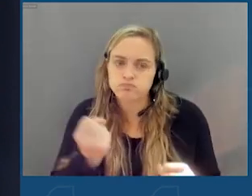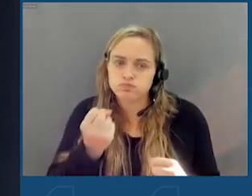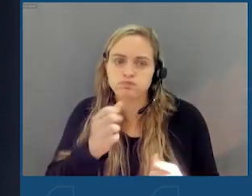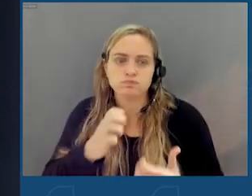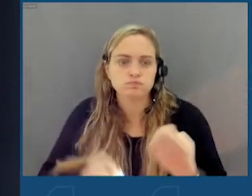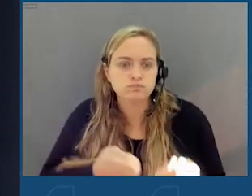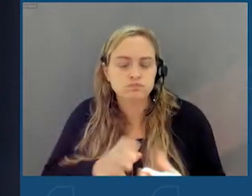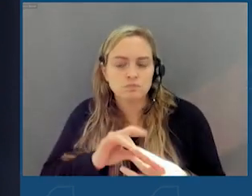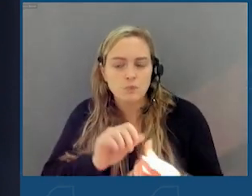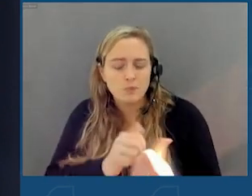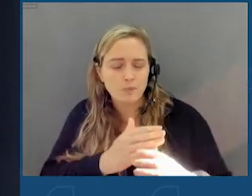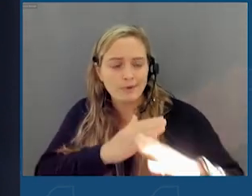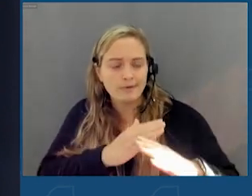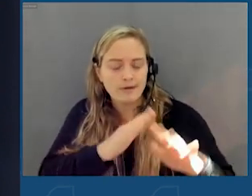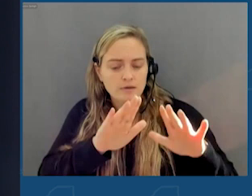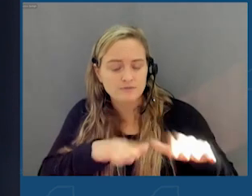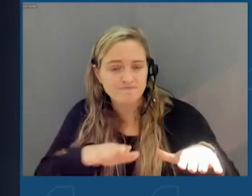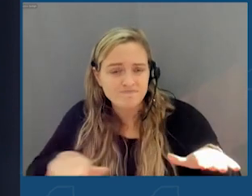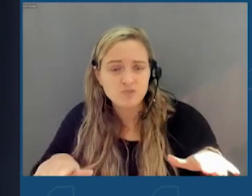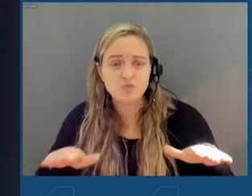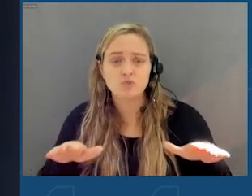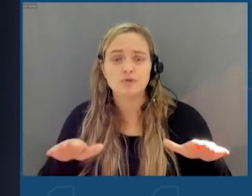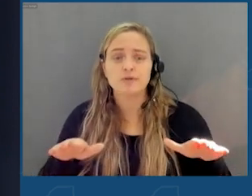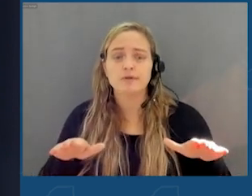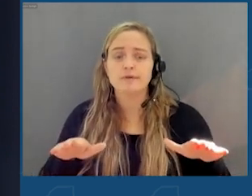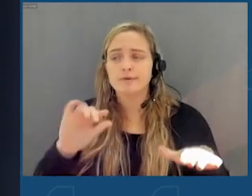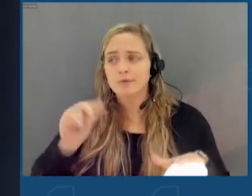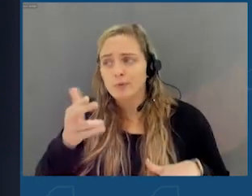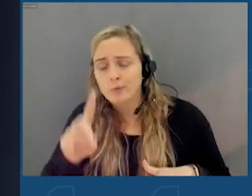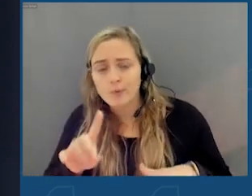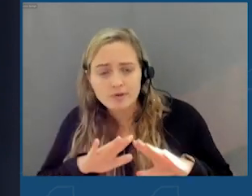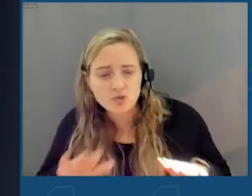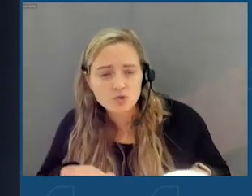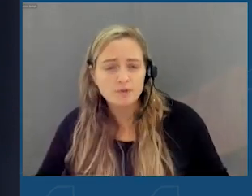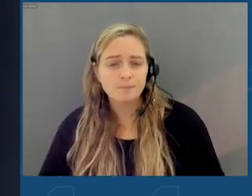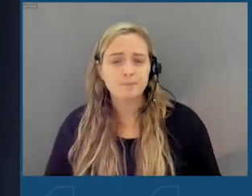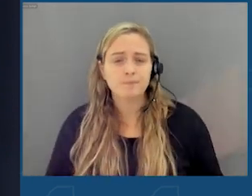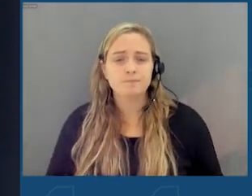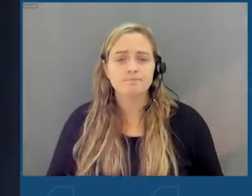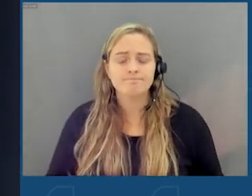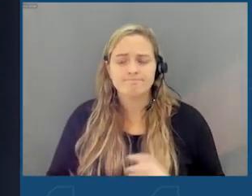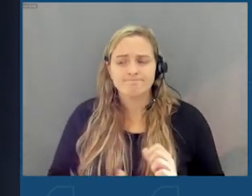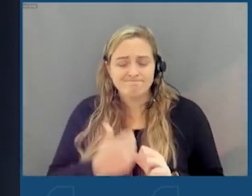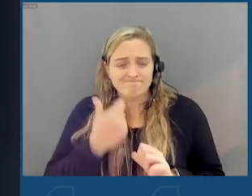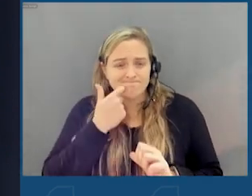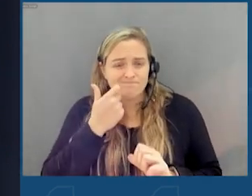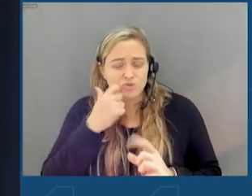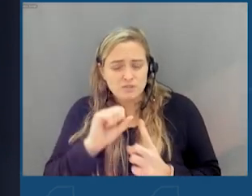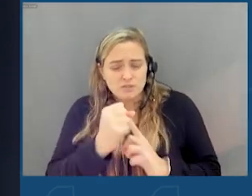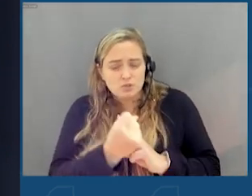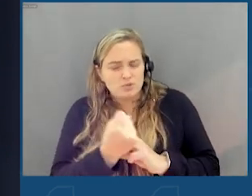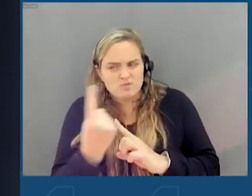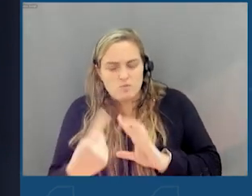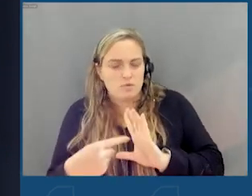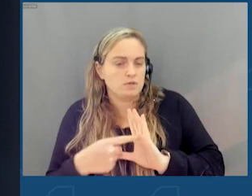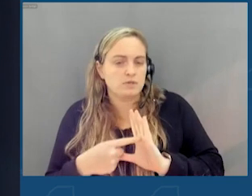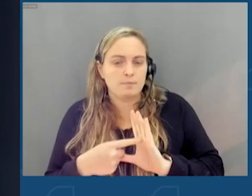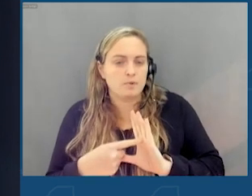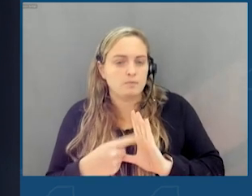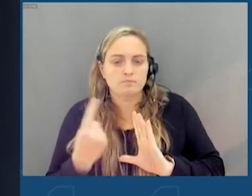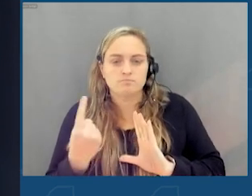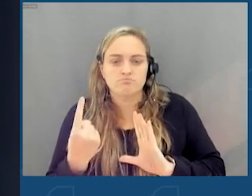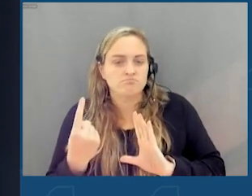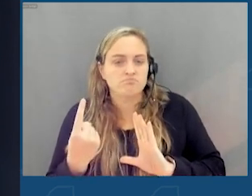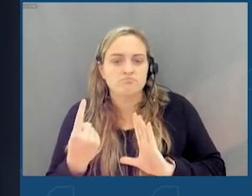to protecting our children and grandchildren. And this latest episode is just one example of the